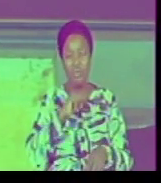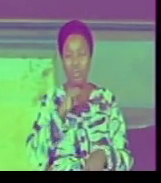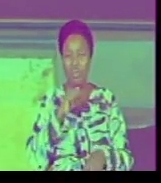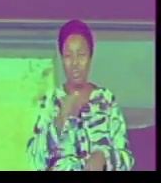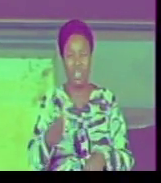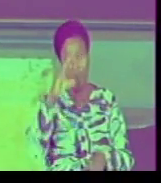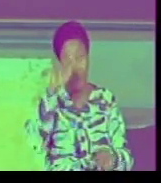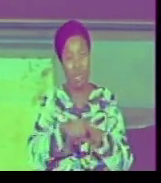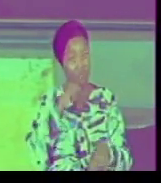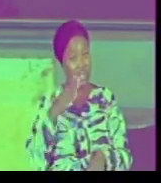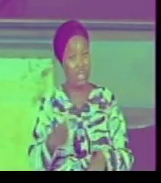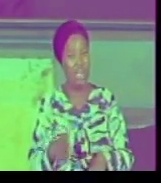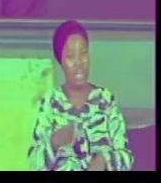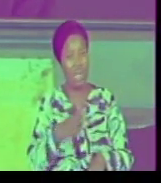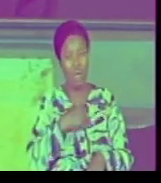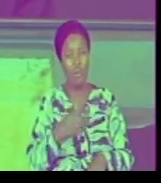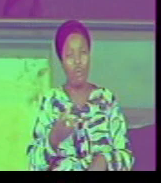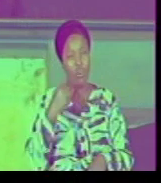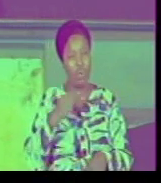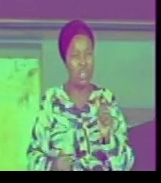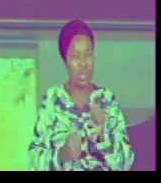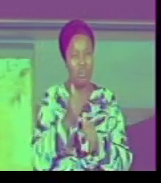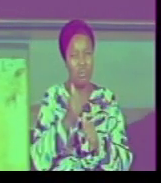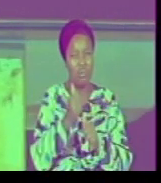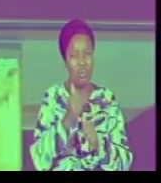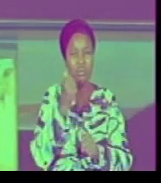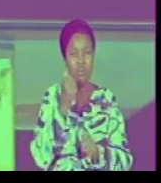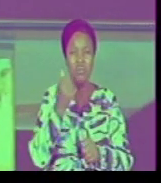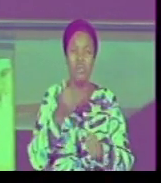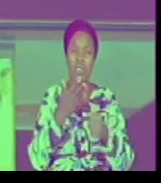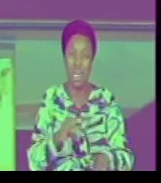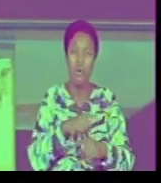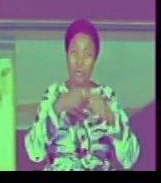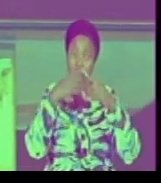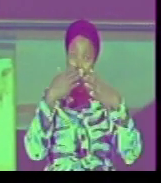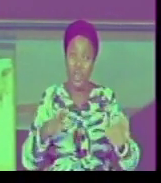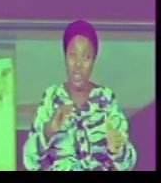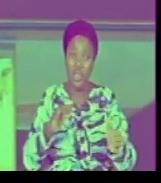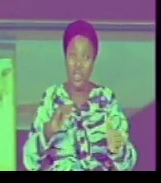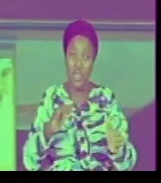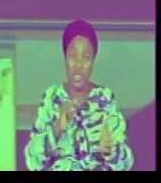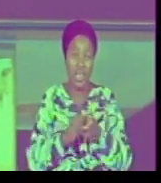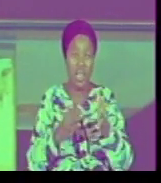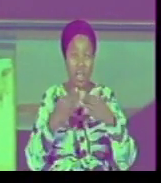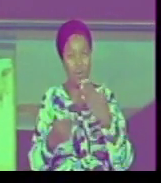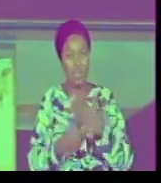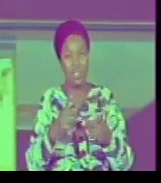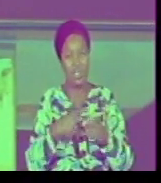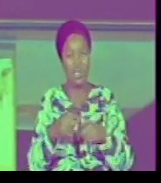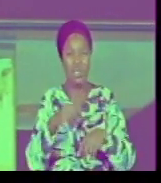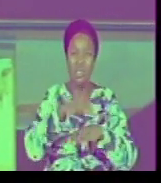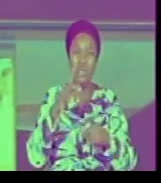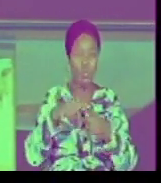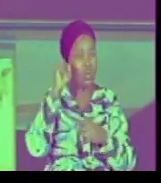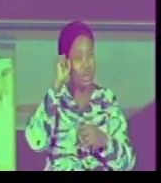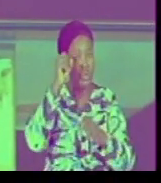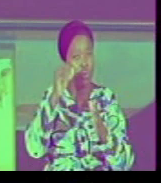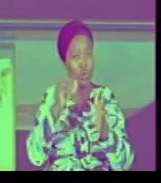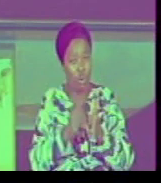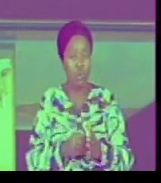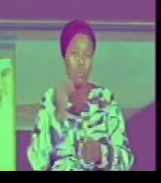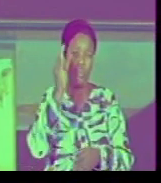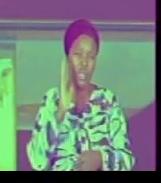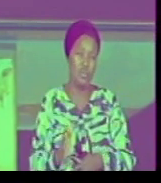dying. And when we came back from the congress, he sent to his pastor, that is to his own region overseer,